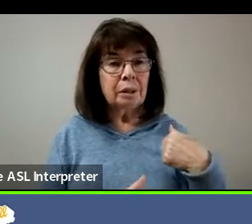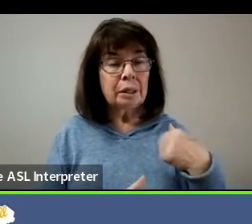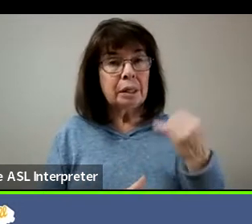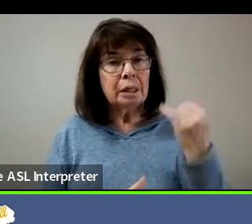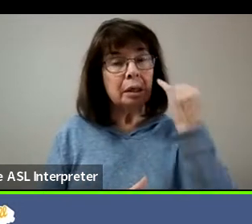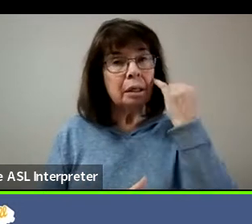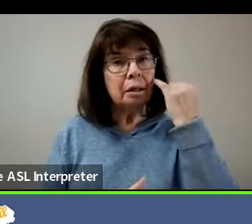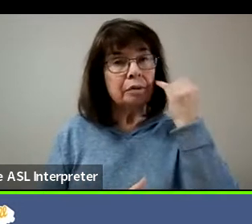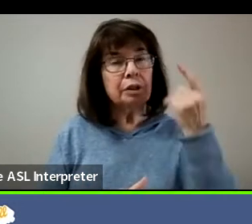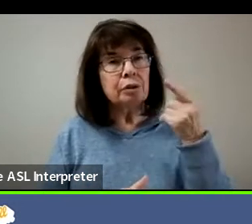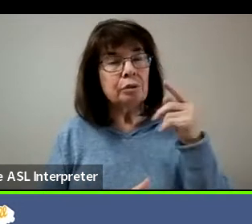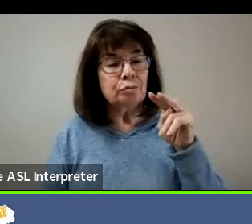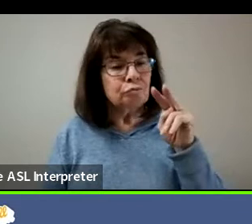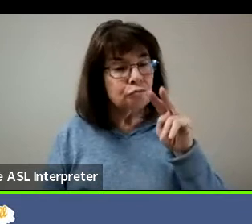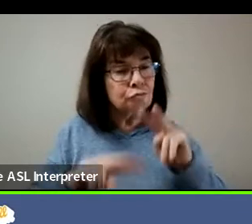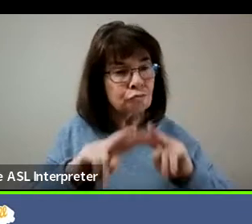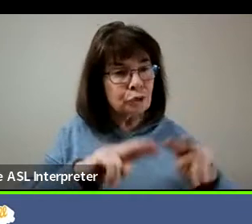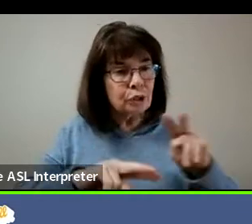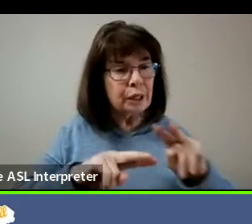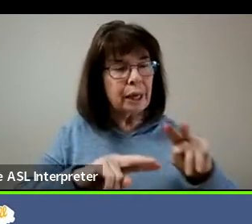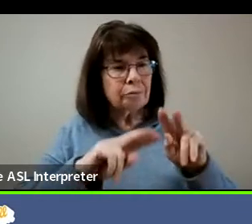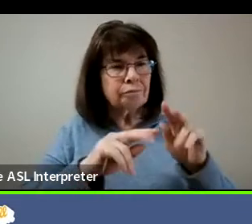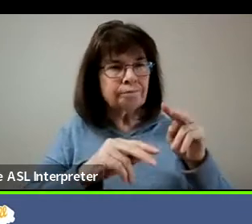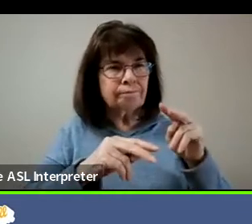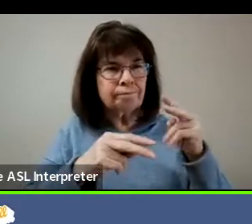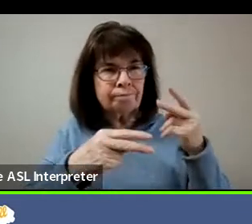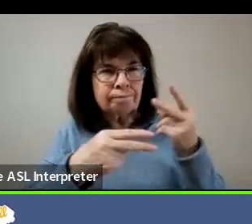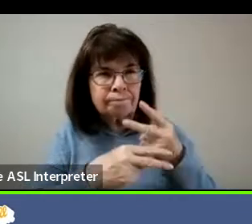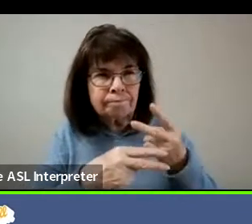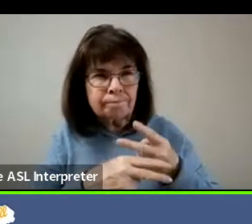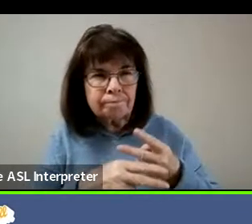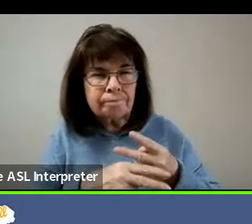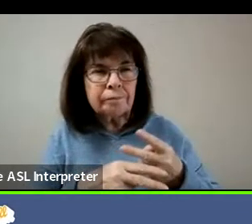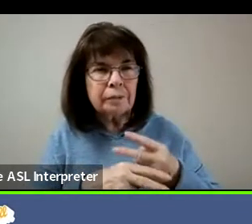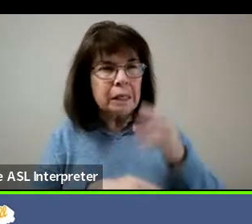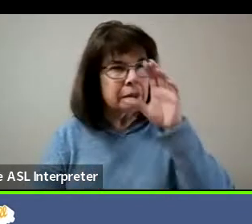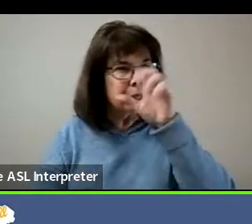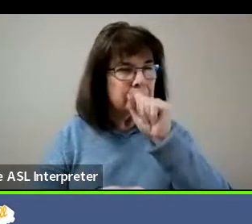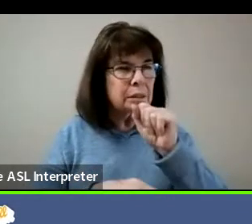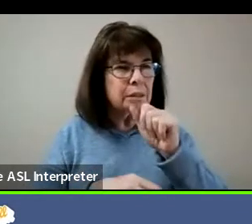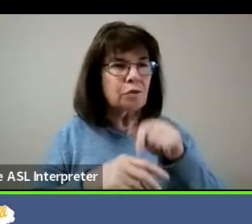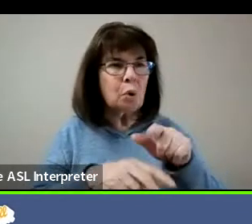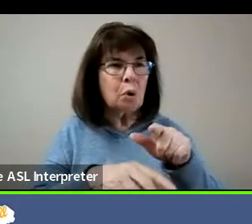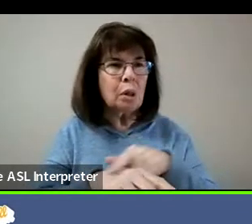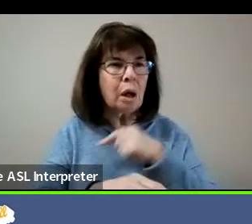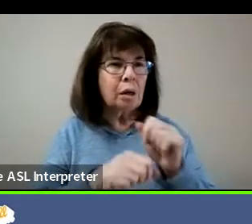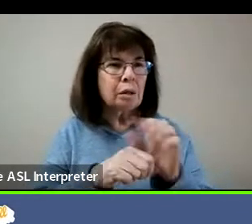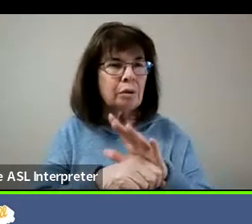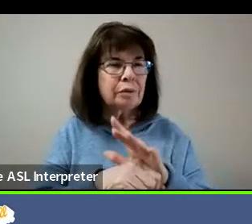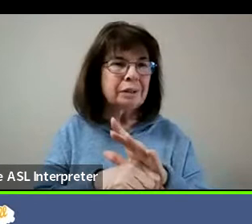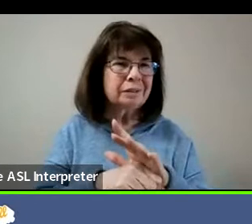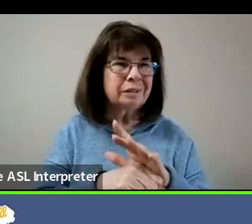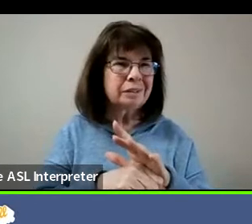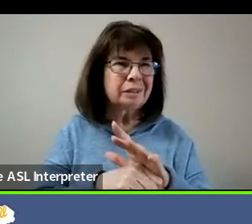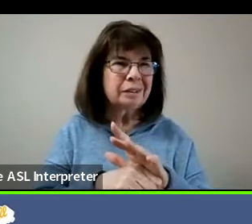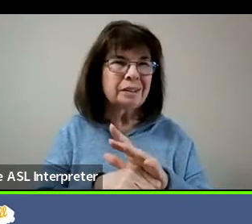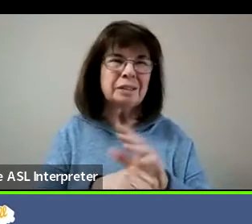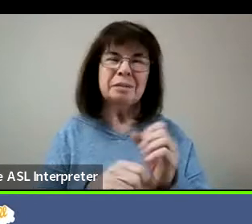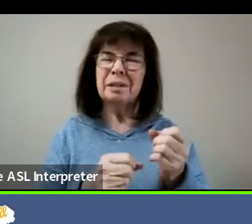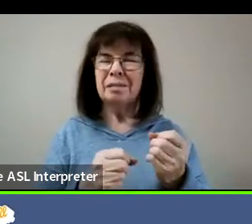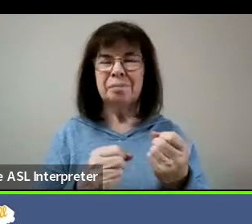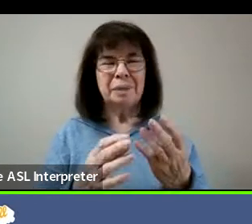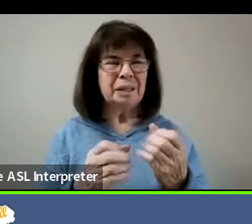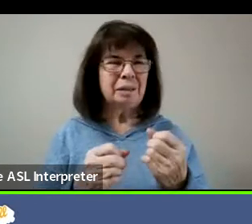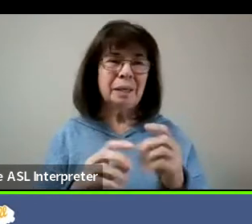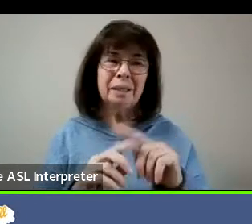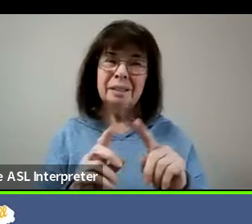at estimates of the extent of long COVID, sort of for larger populations, there's a lot of different estimates out there,